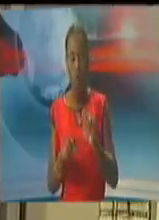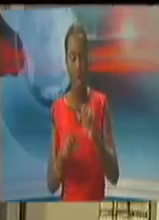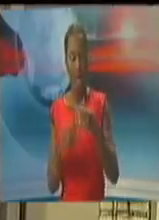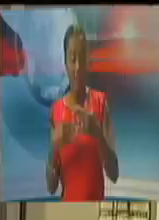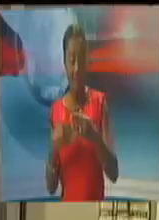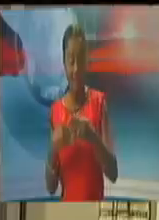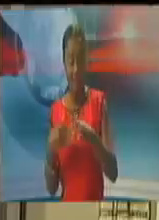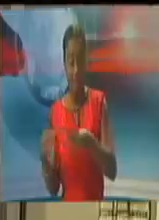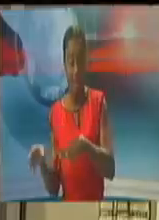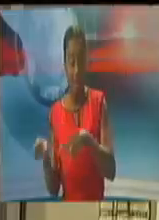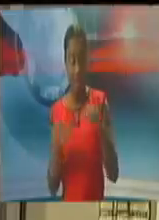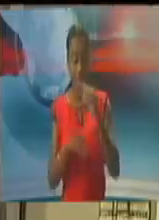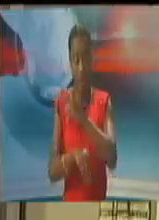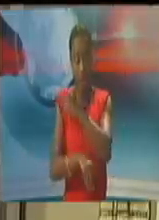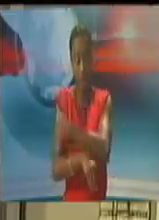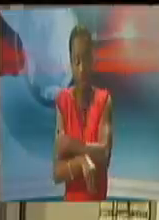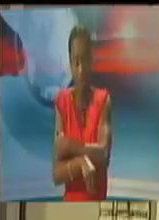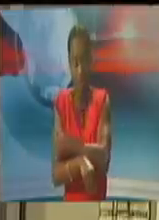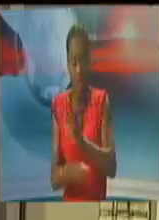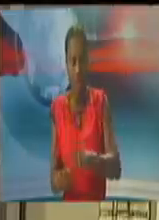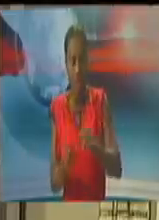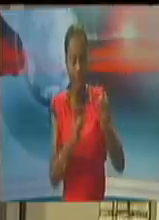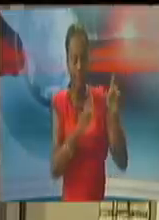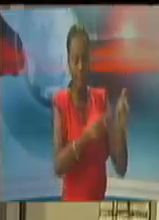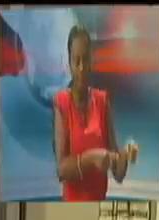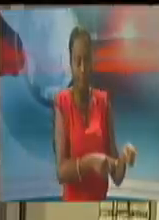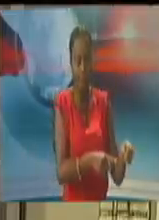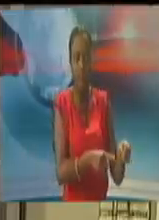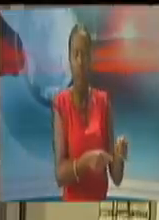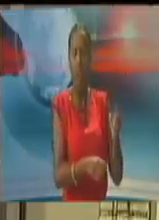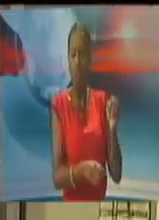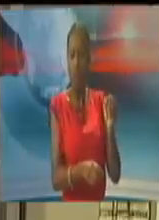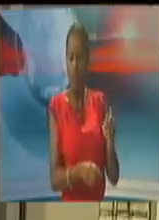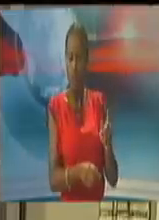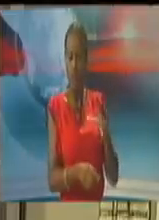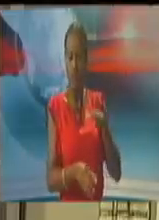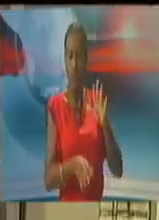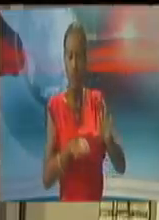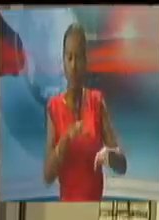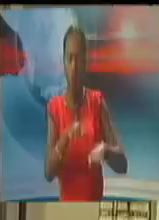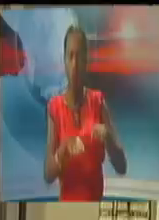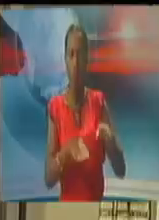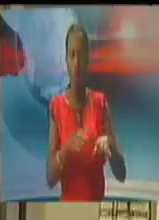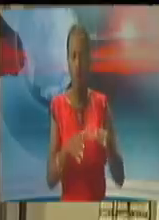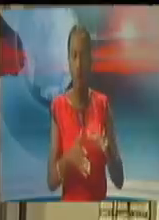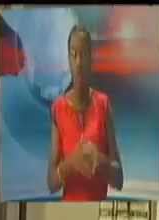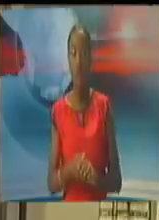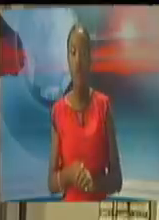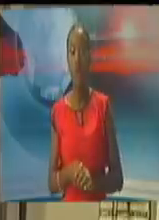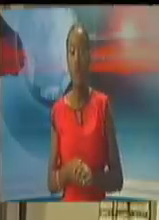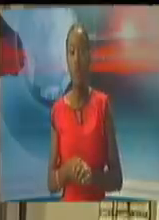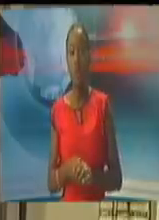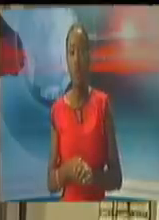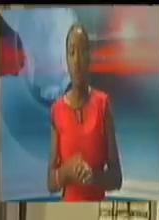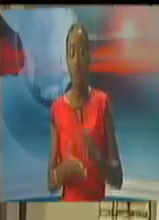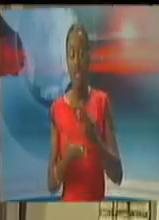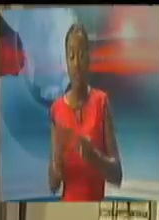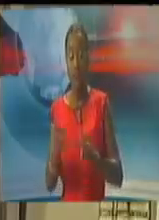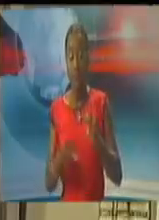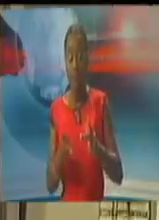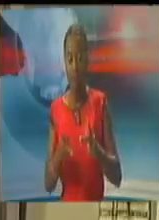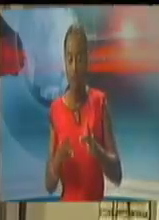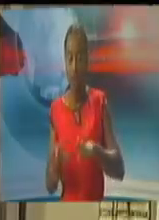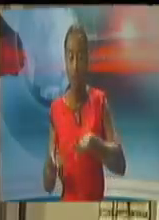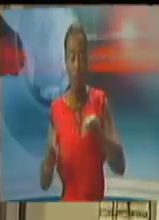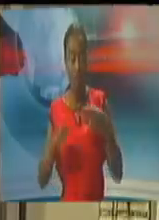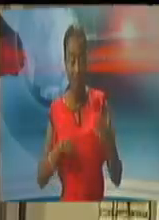facilities, all the discharges come from there. The figure that you have to pay attention to, unfortunately, is those who have died. Those